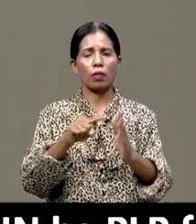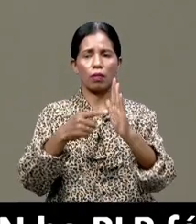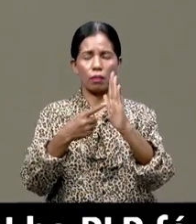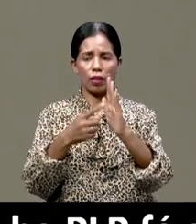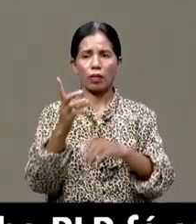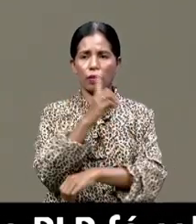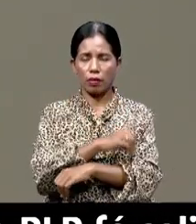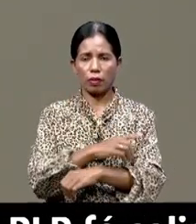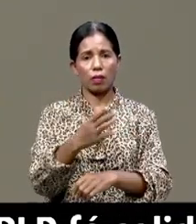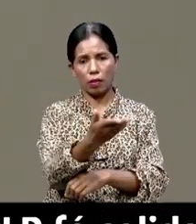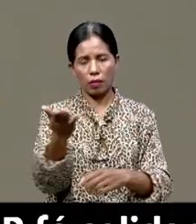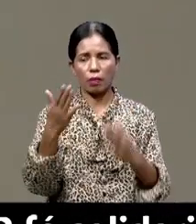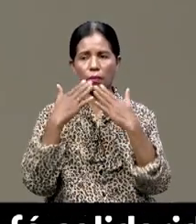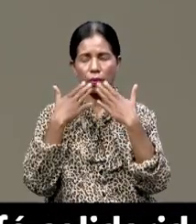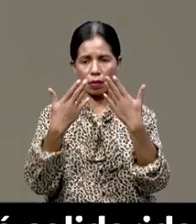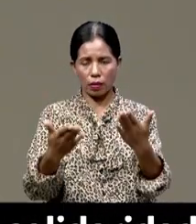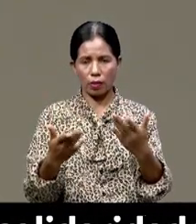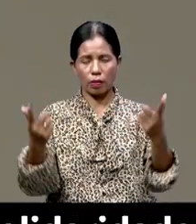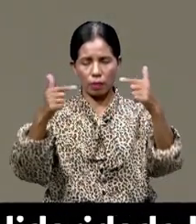why I thank you for coming